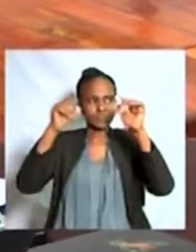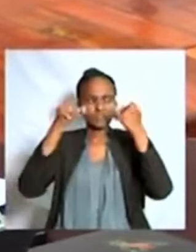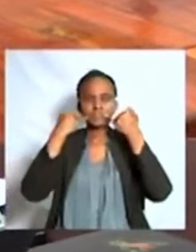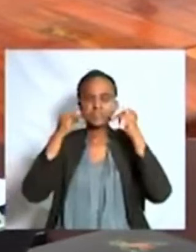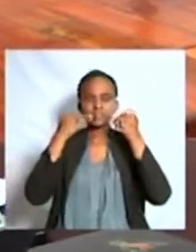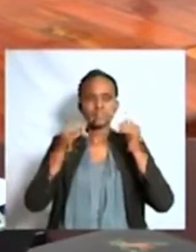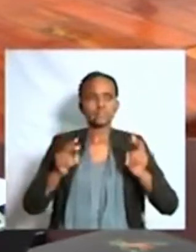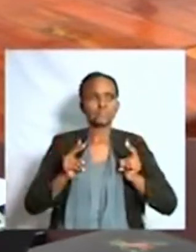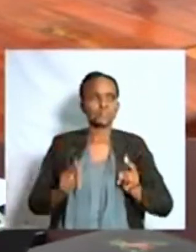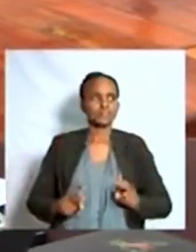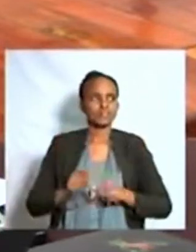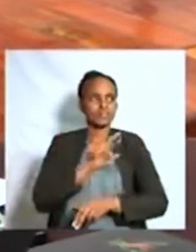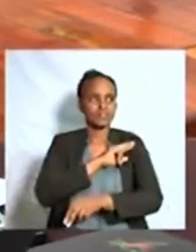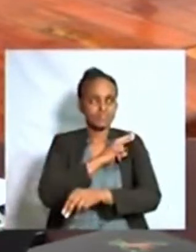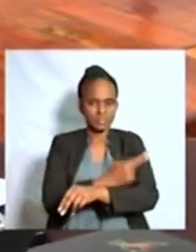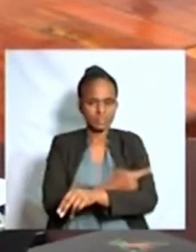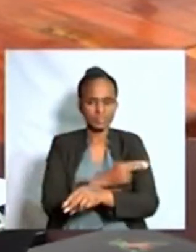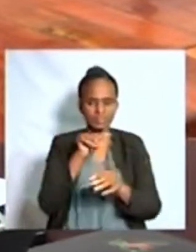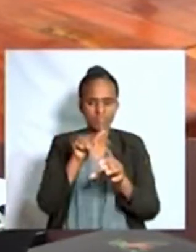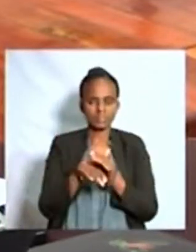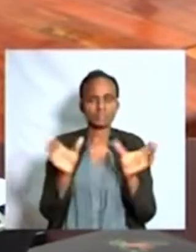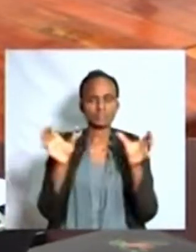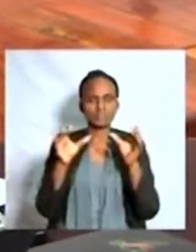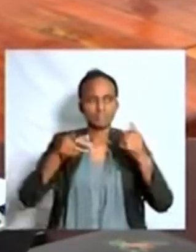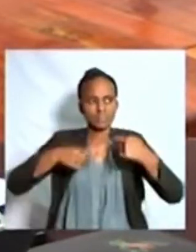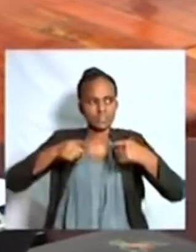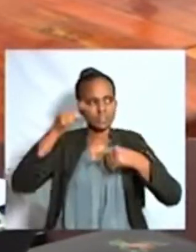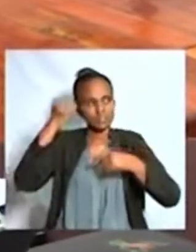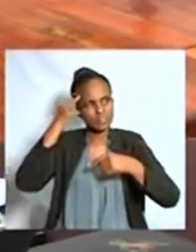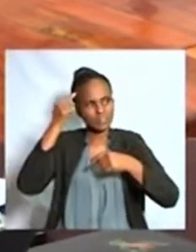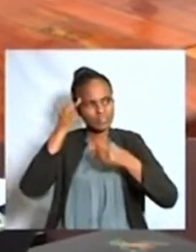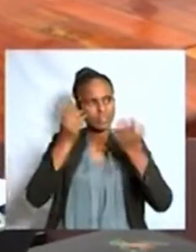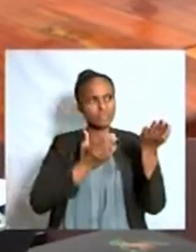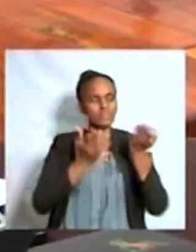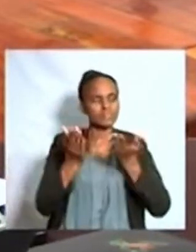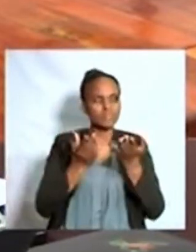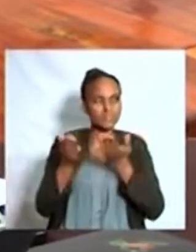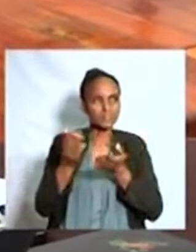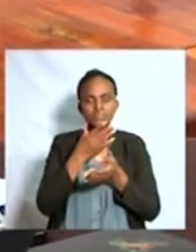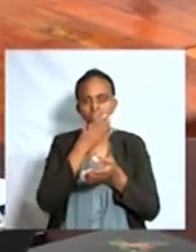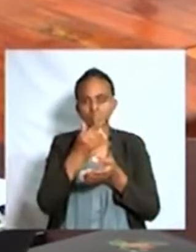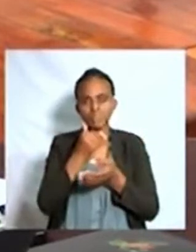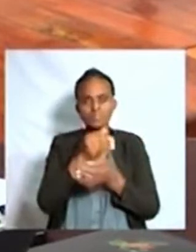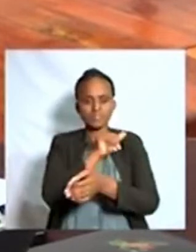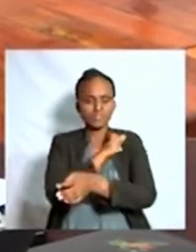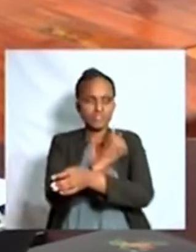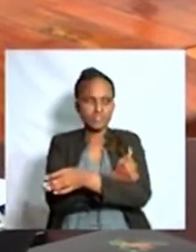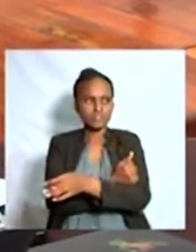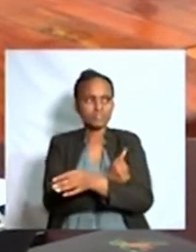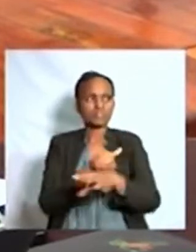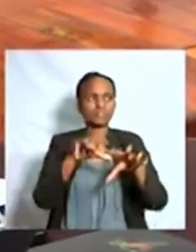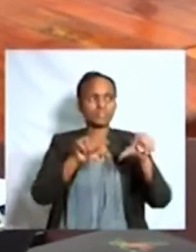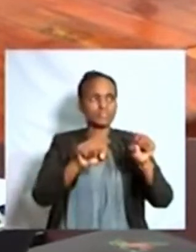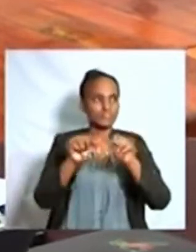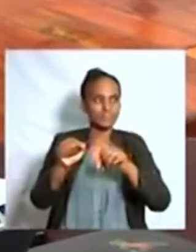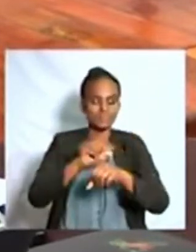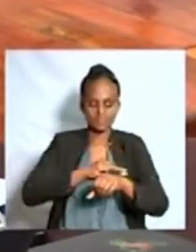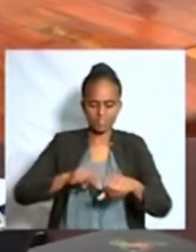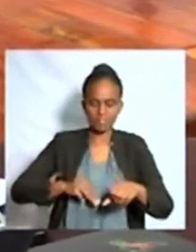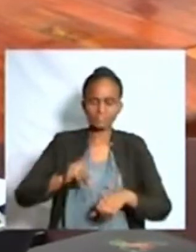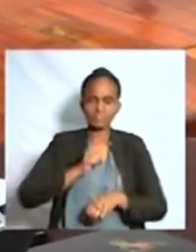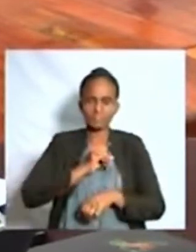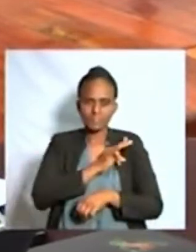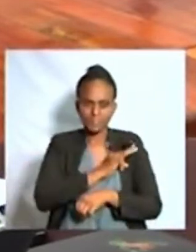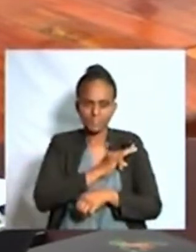Resource Management Committee at our Council, the Local Government Service Commission has delegated the authority to confirm members of staff falling